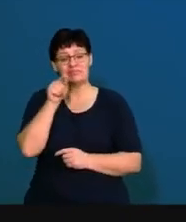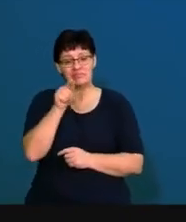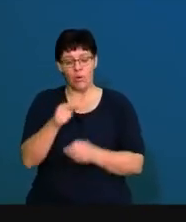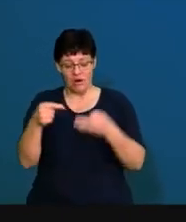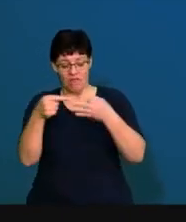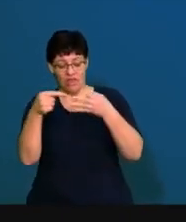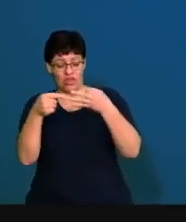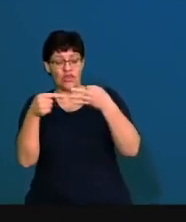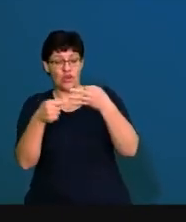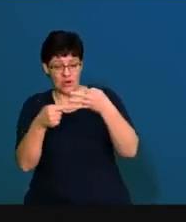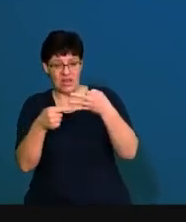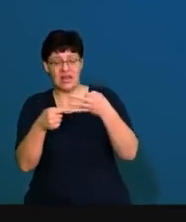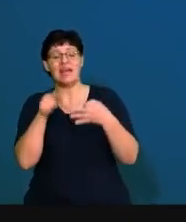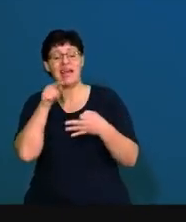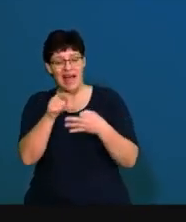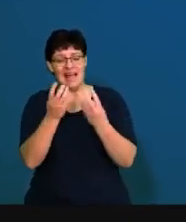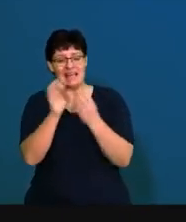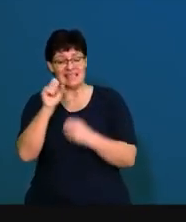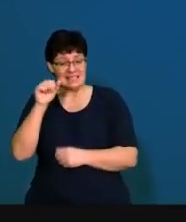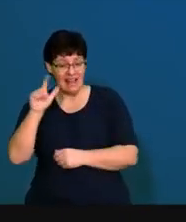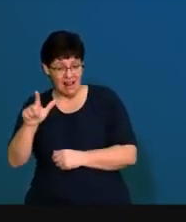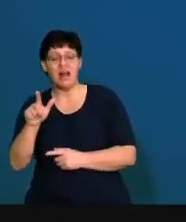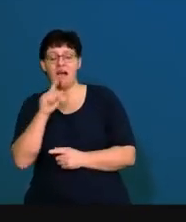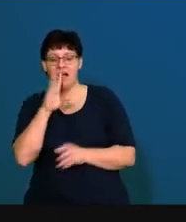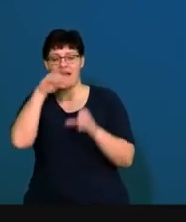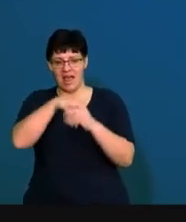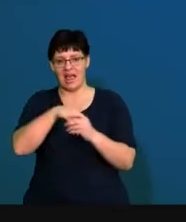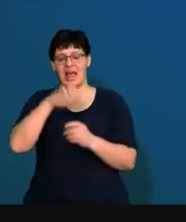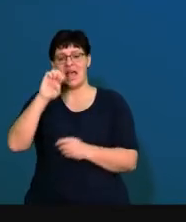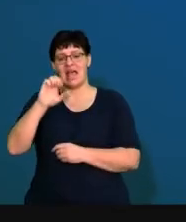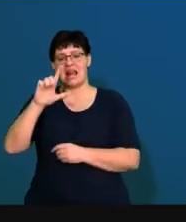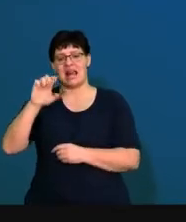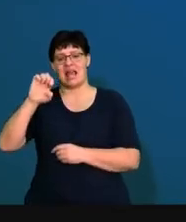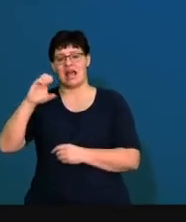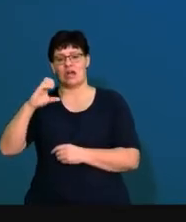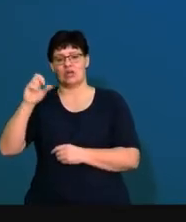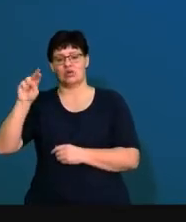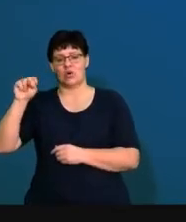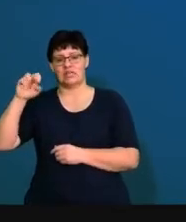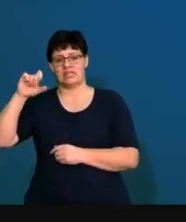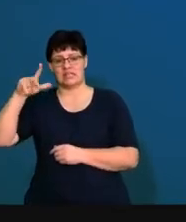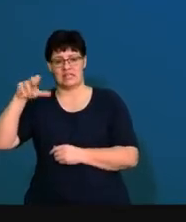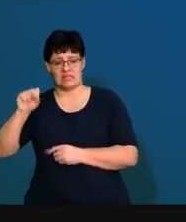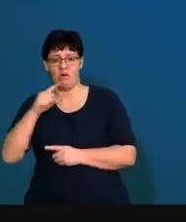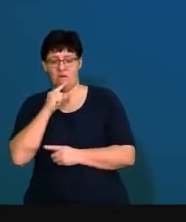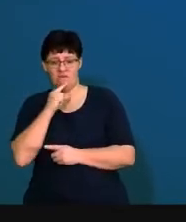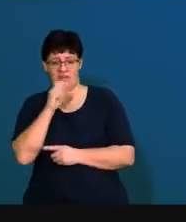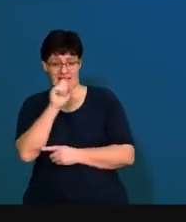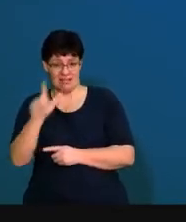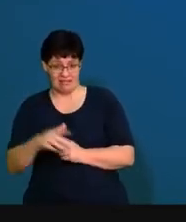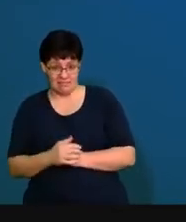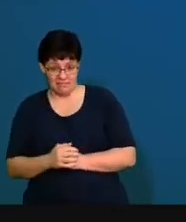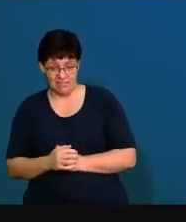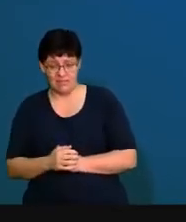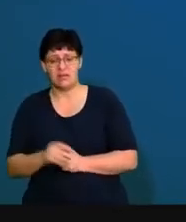of the 3 types of electrolytic cells that can be used in the electrolysis of sodium chloride solution. But what is